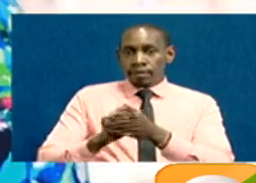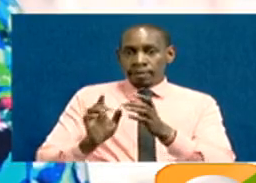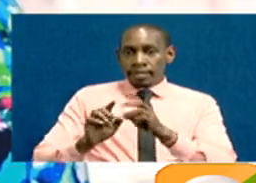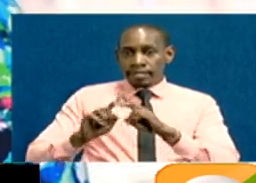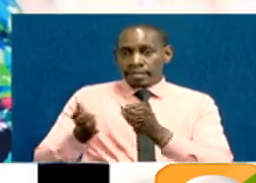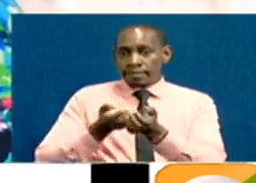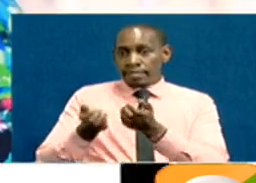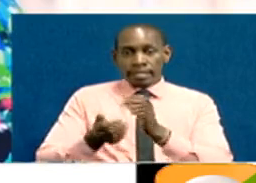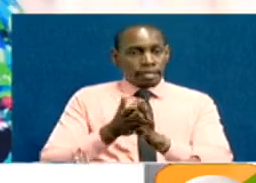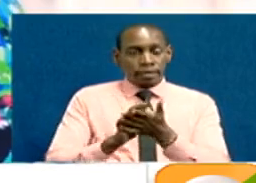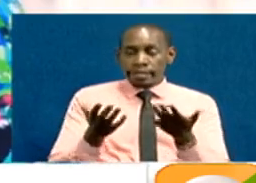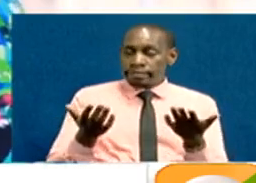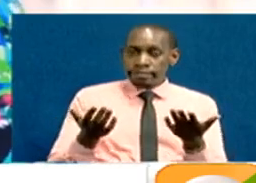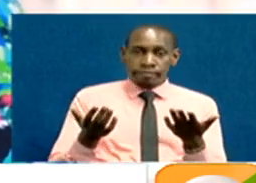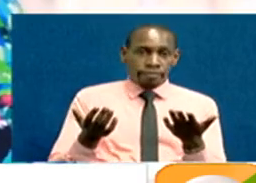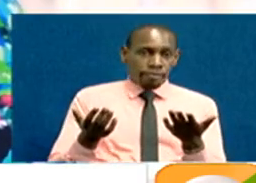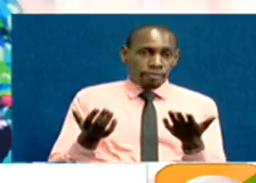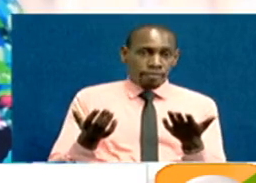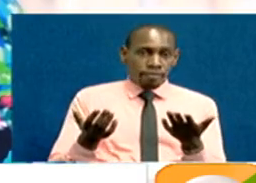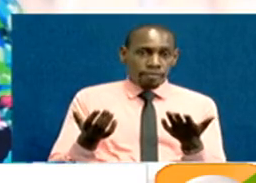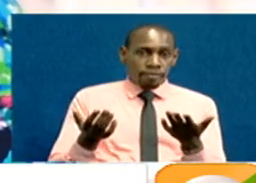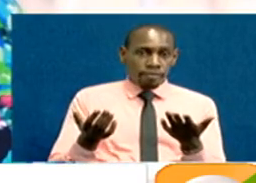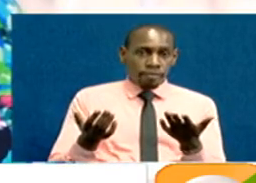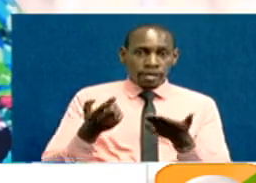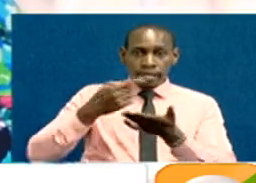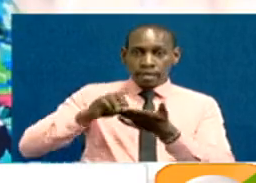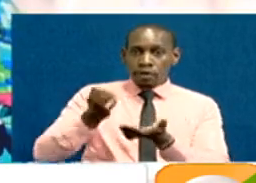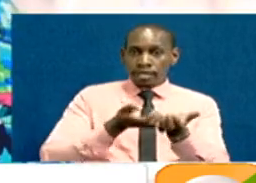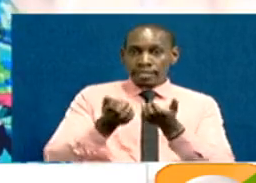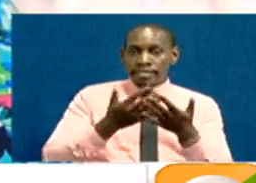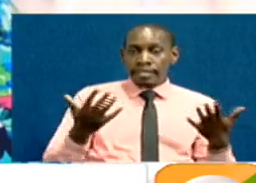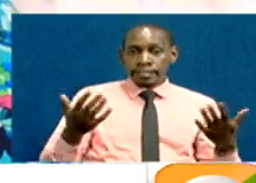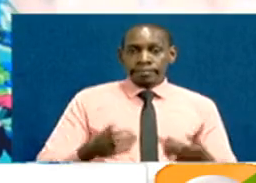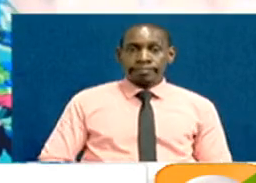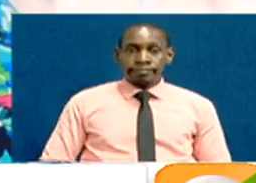not have the right business tools.